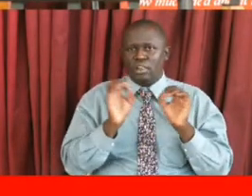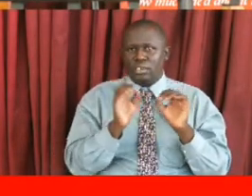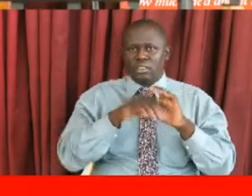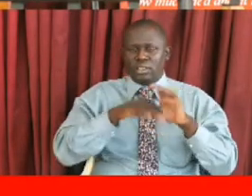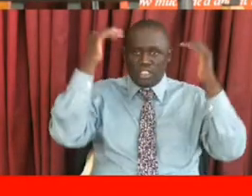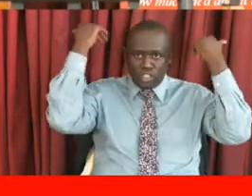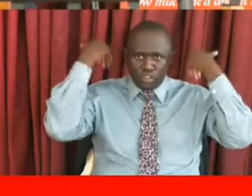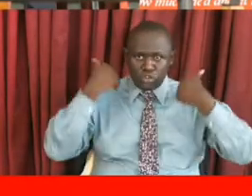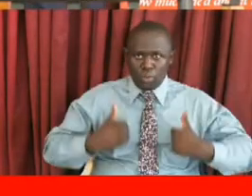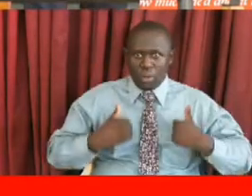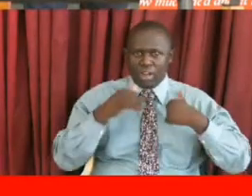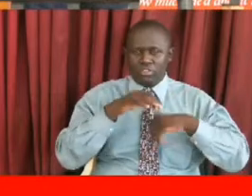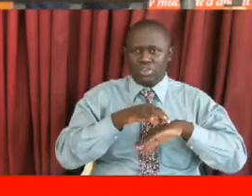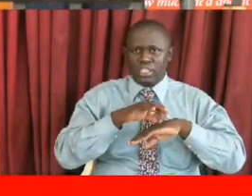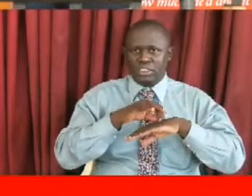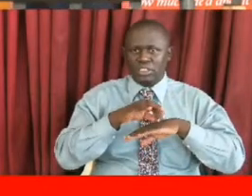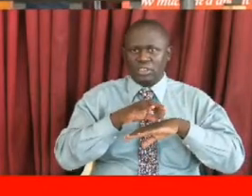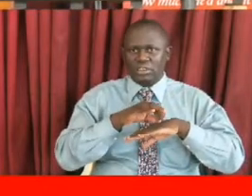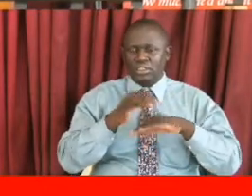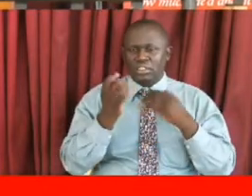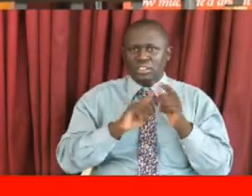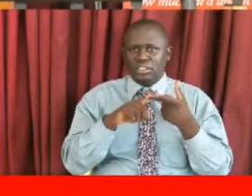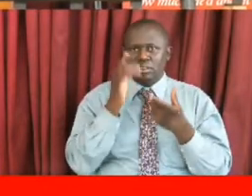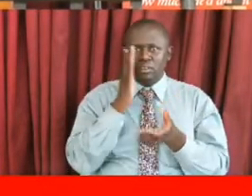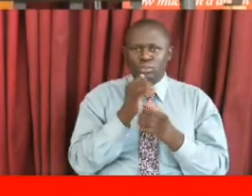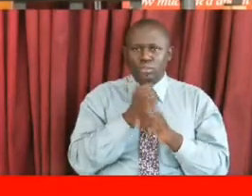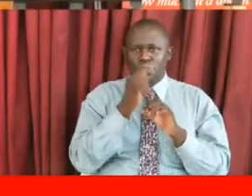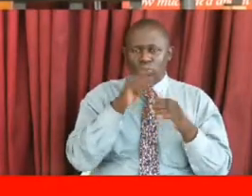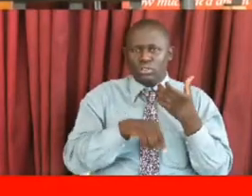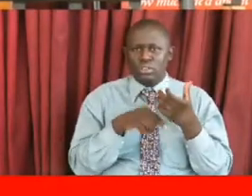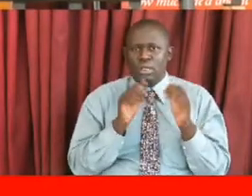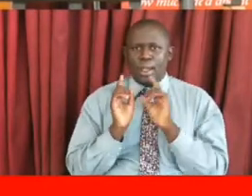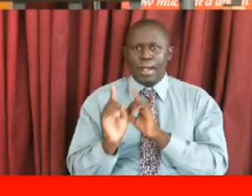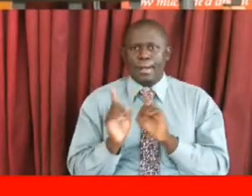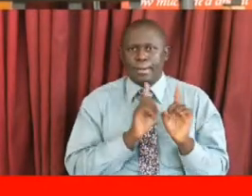human flesh walking all